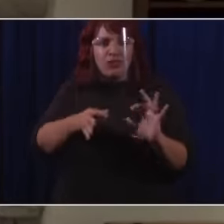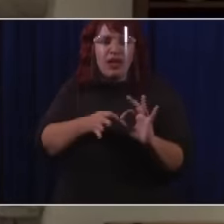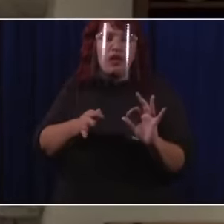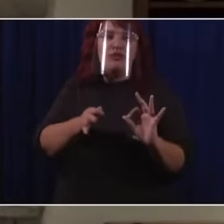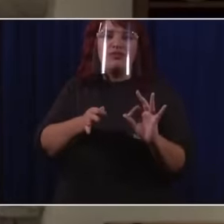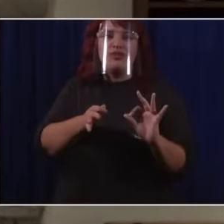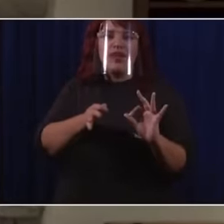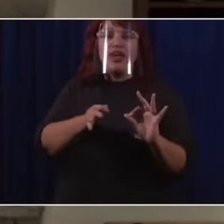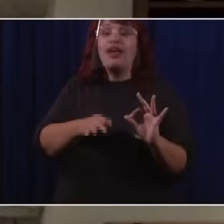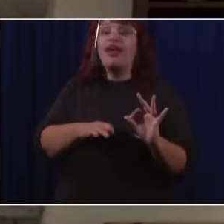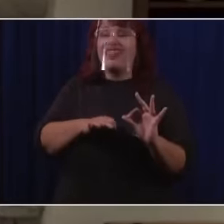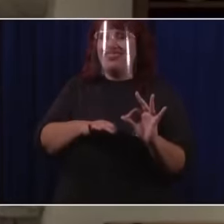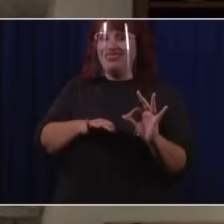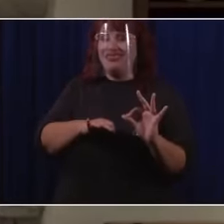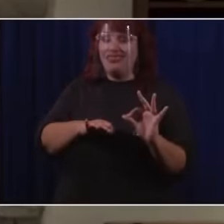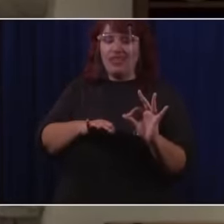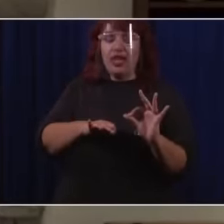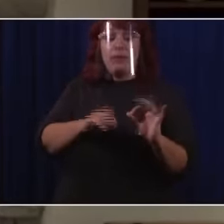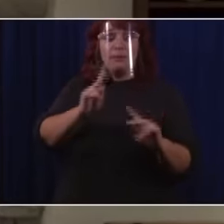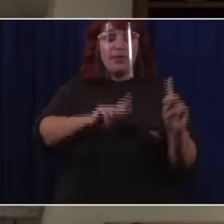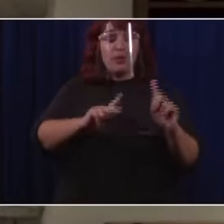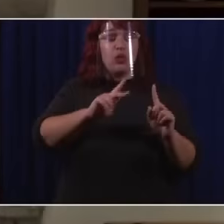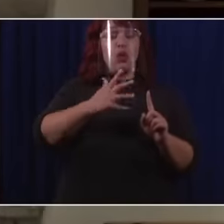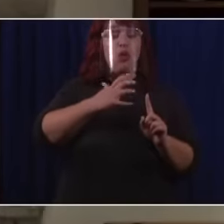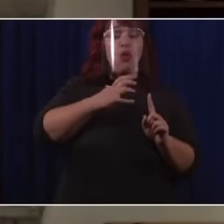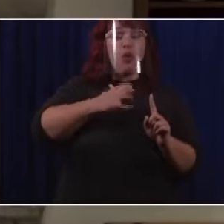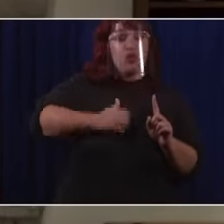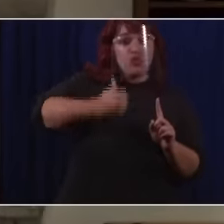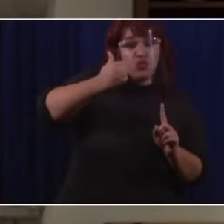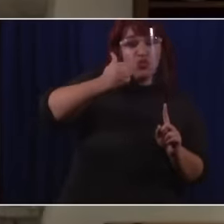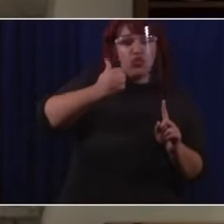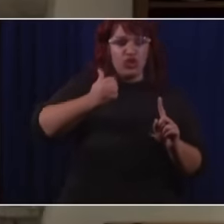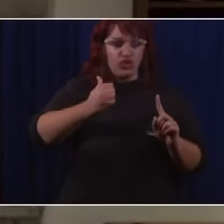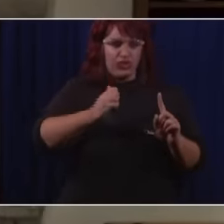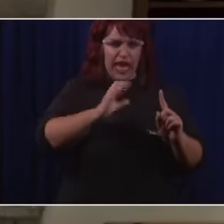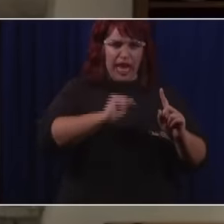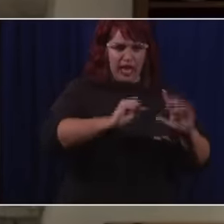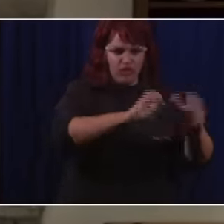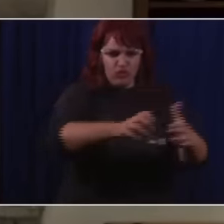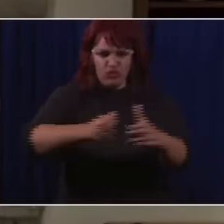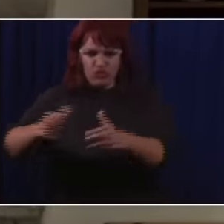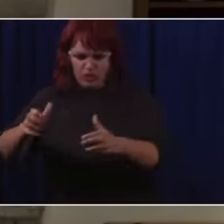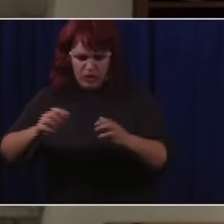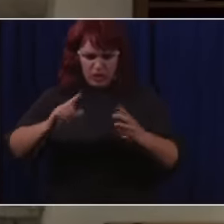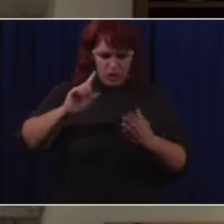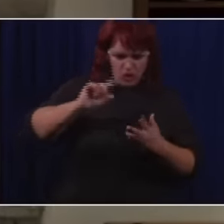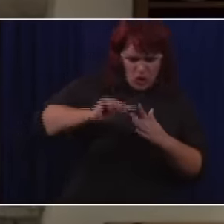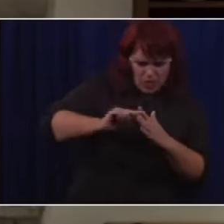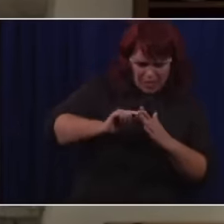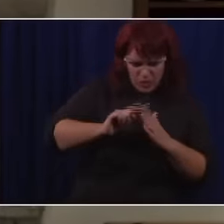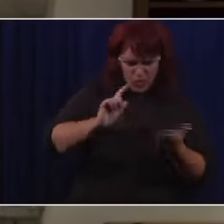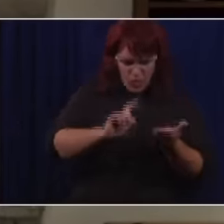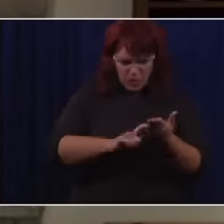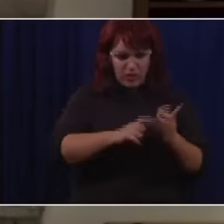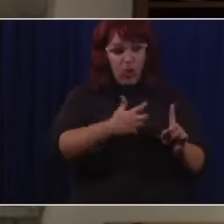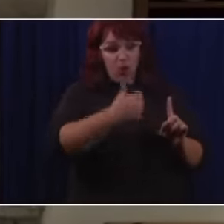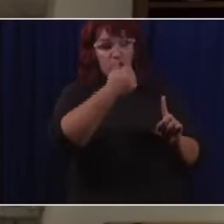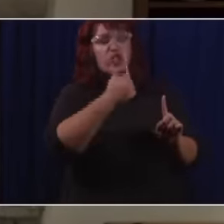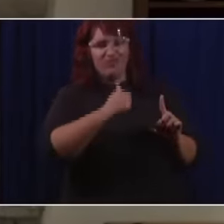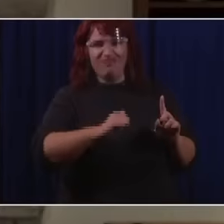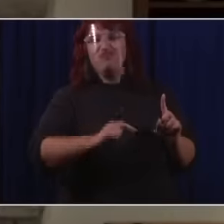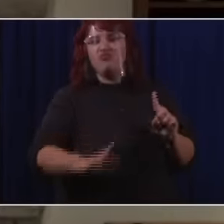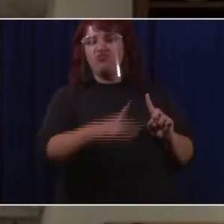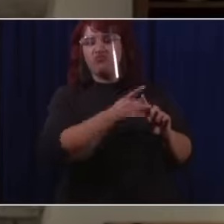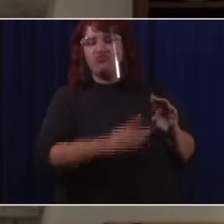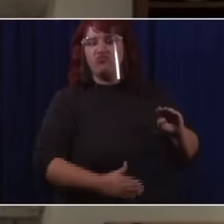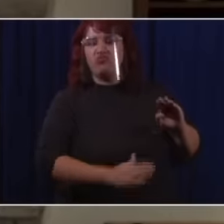the age going up in cases in recent weeks. So in other words, cases of older people are increasing, and we were wondering if you could